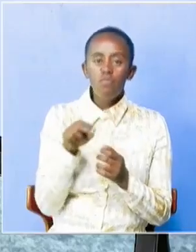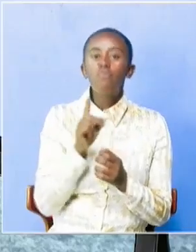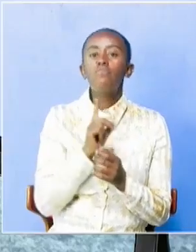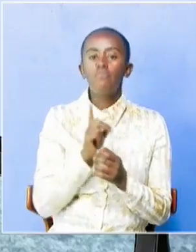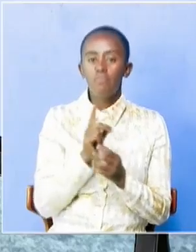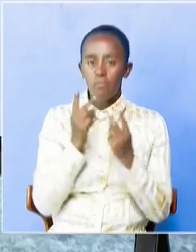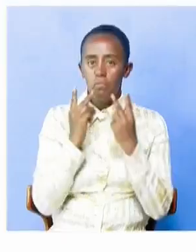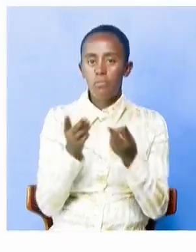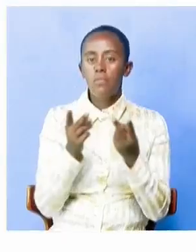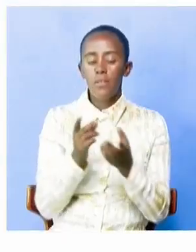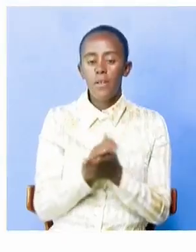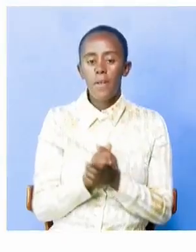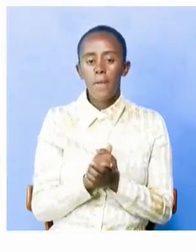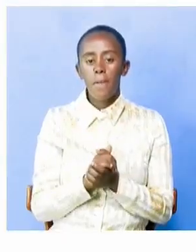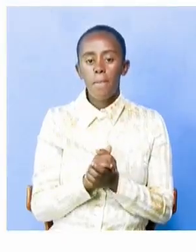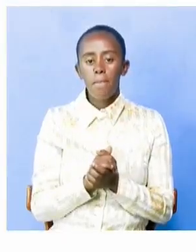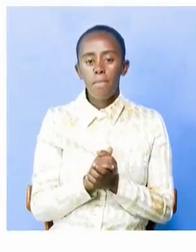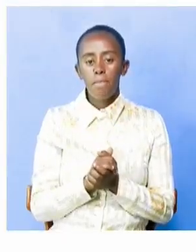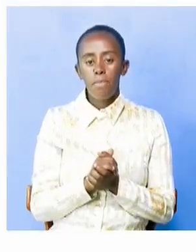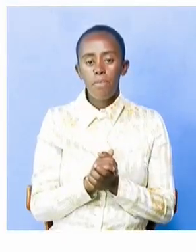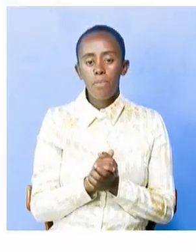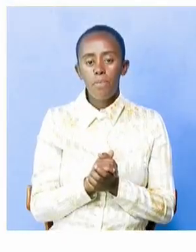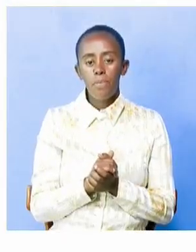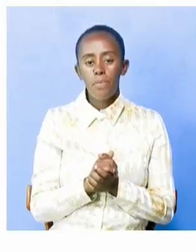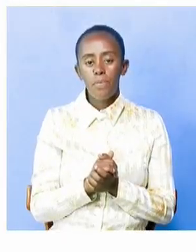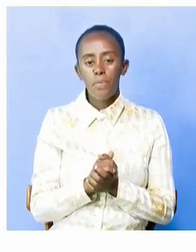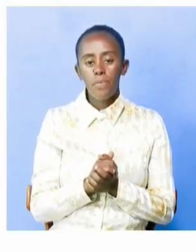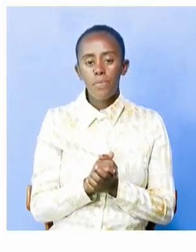other important thing is with